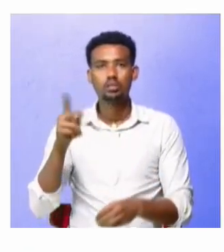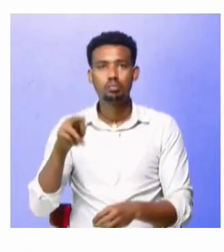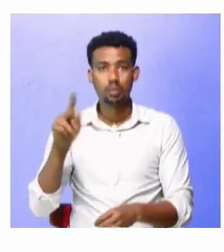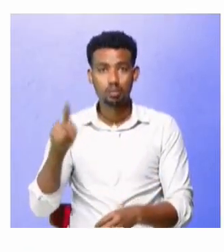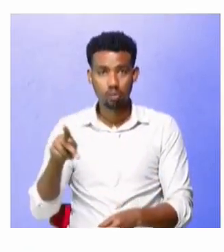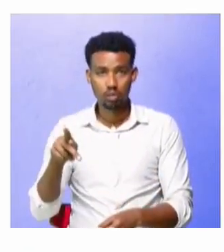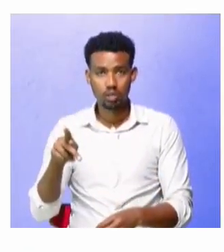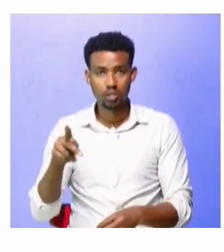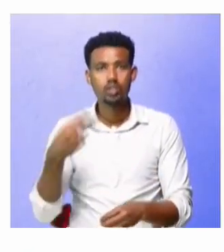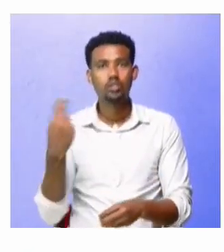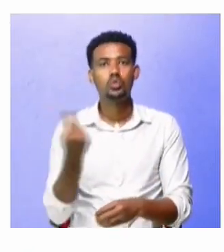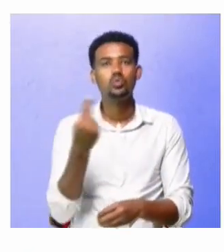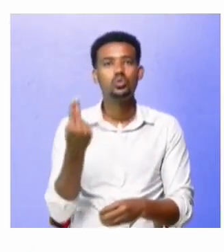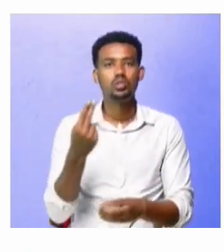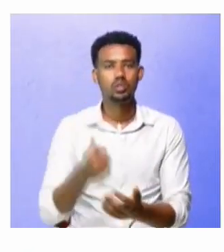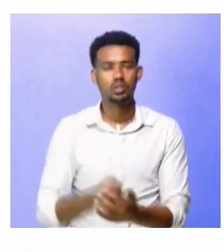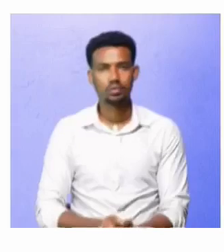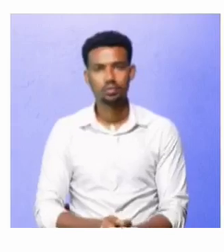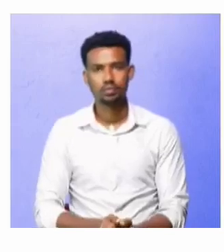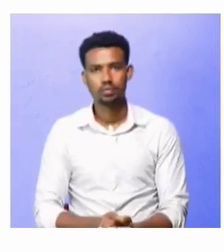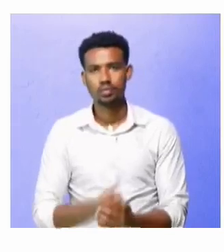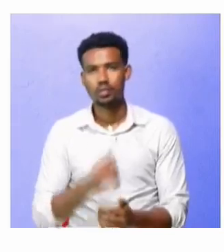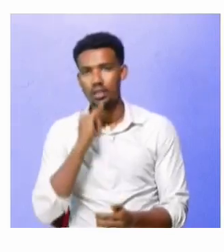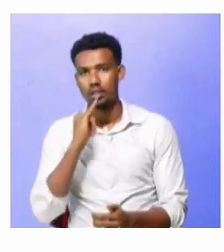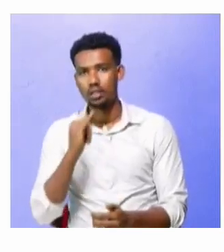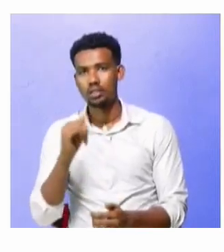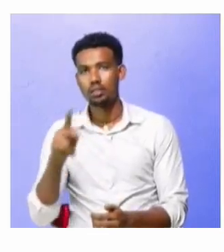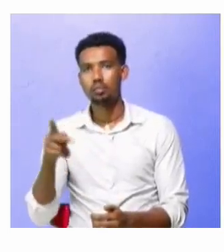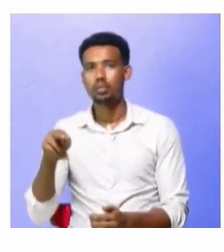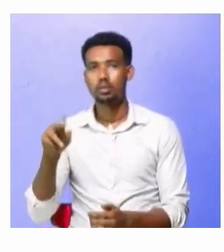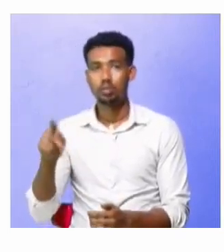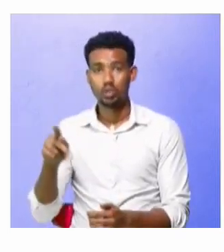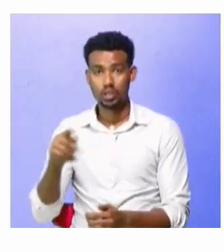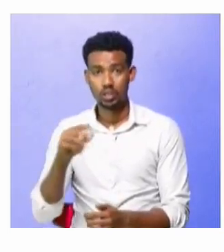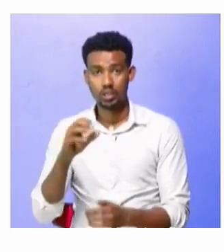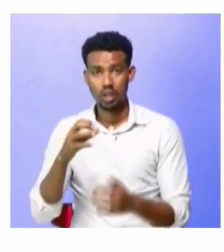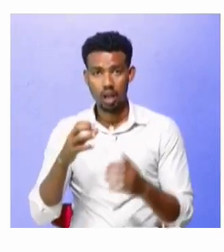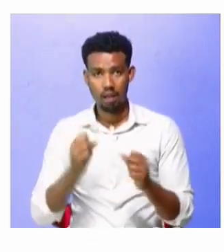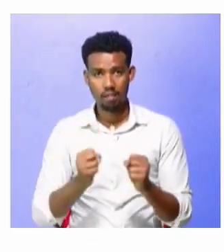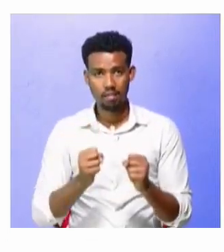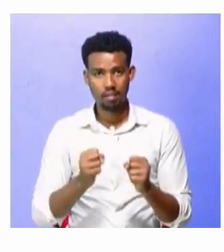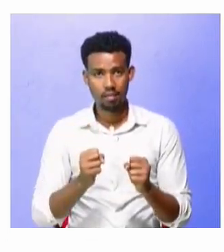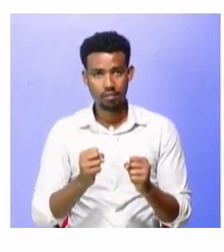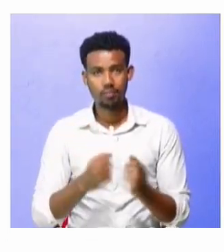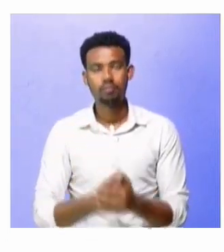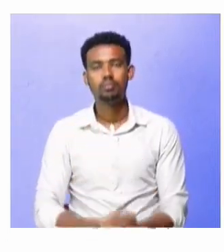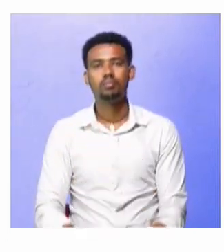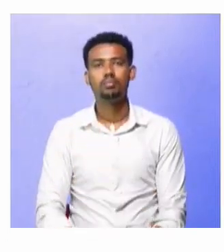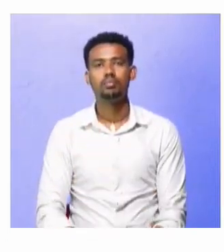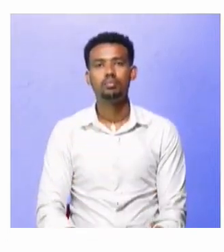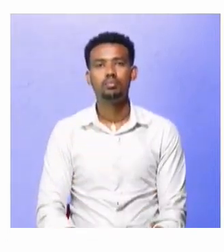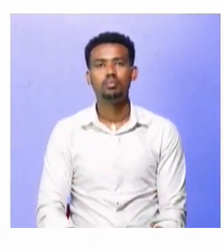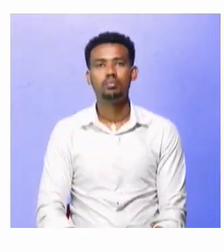of using a preposition, is prepositions of